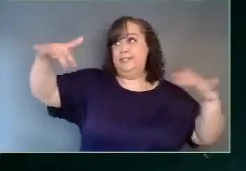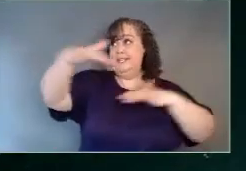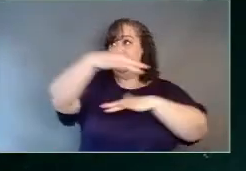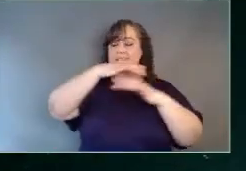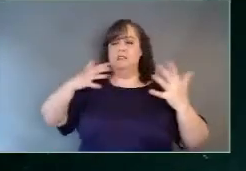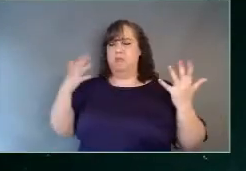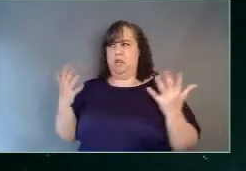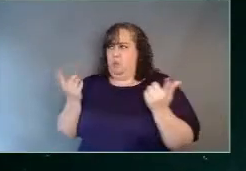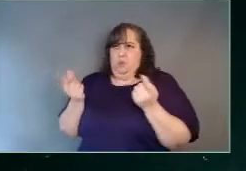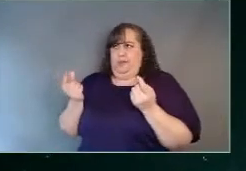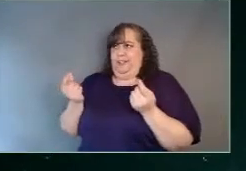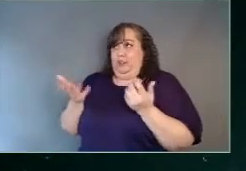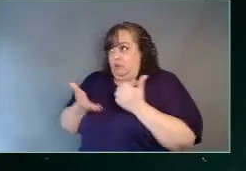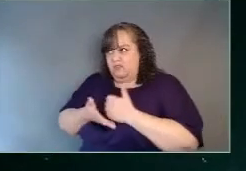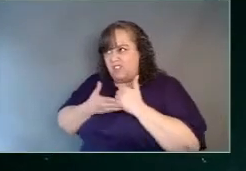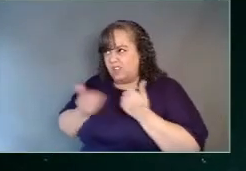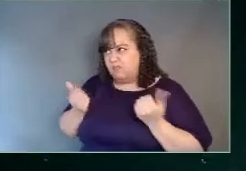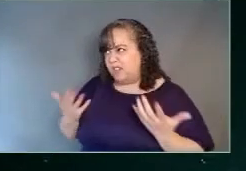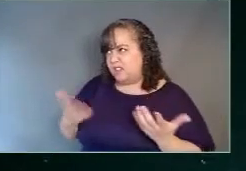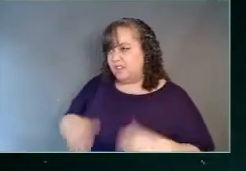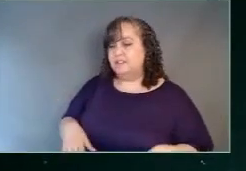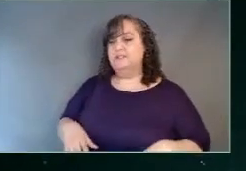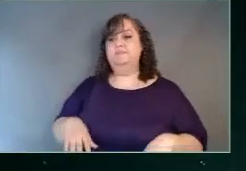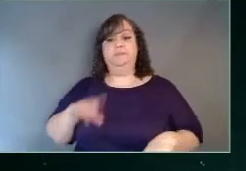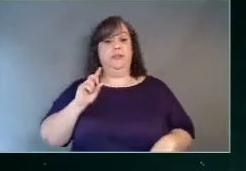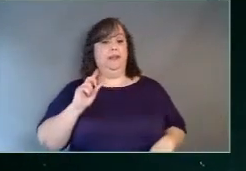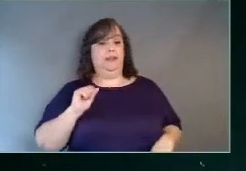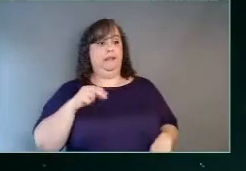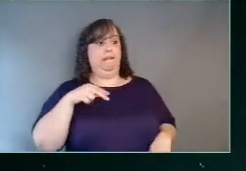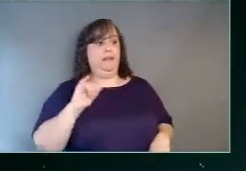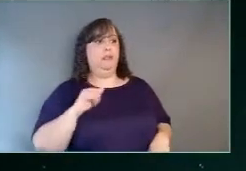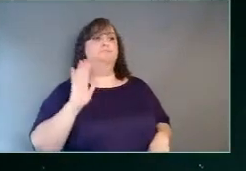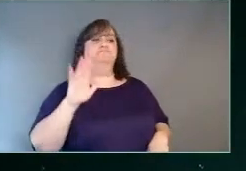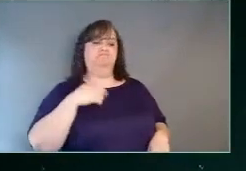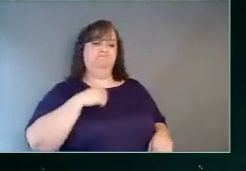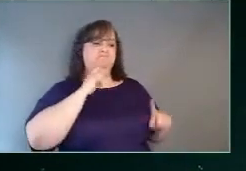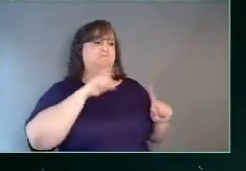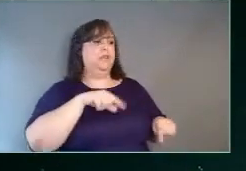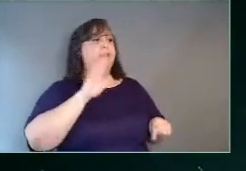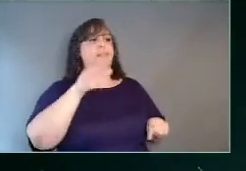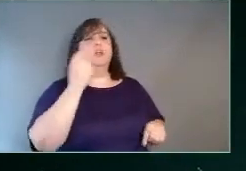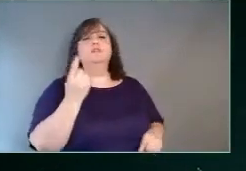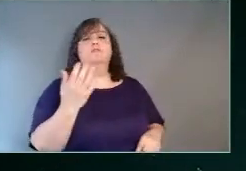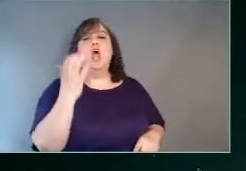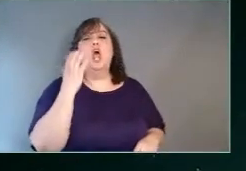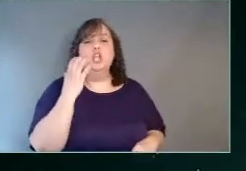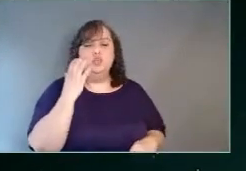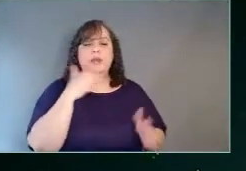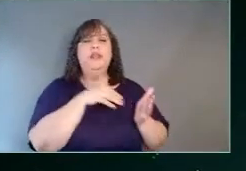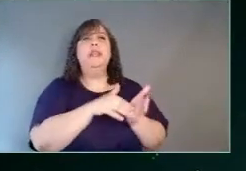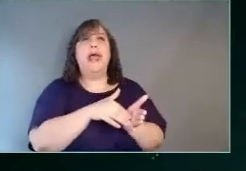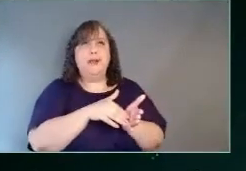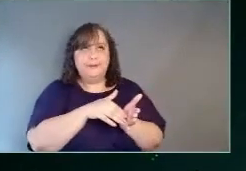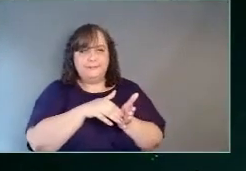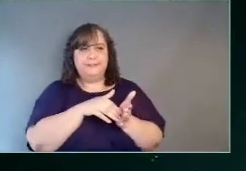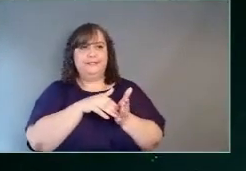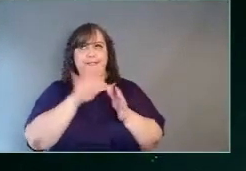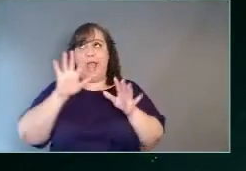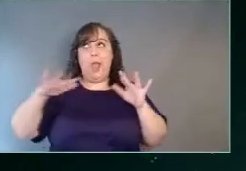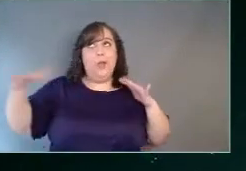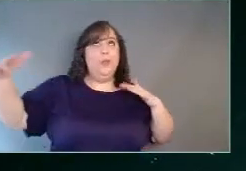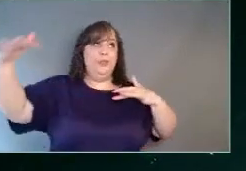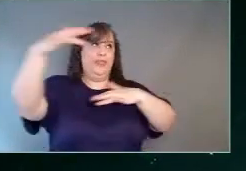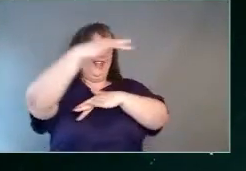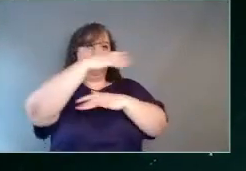I can take that one. So there are hundreds of thousands of asteroids in the solar system that we know about, and there are probably